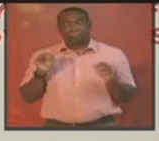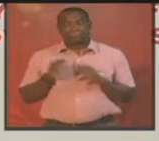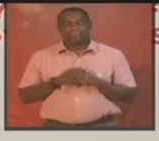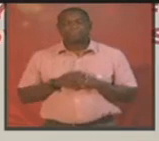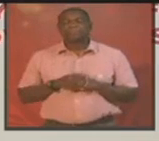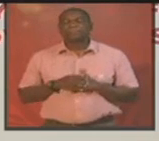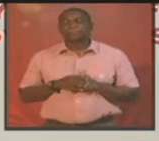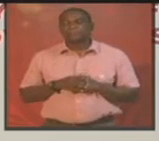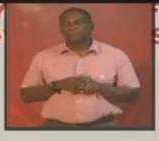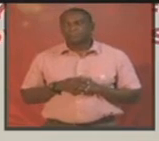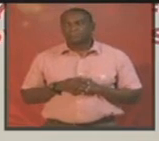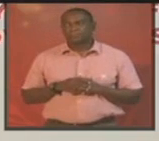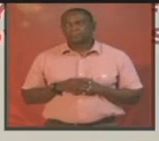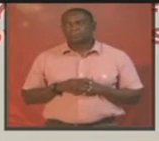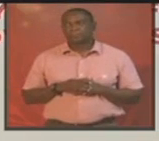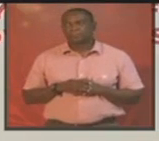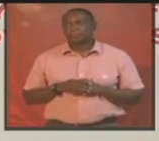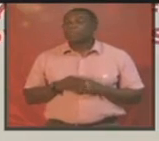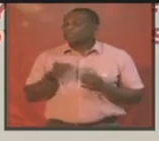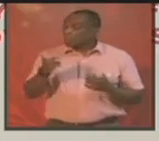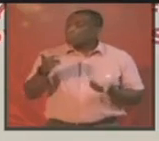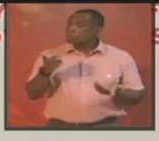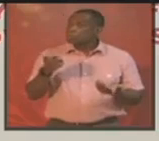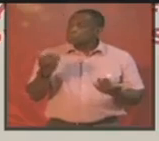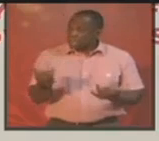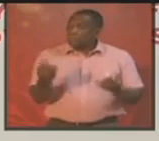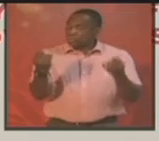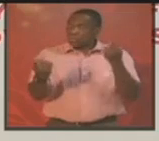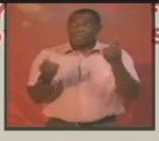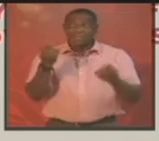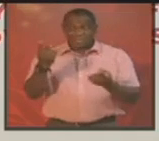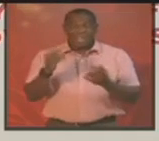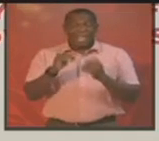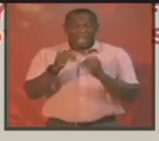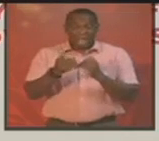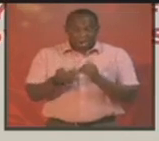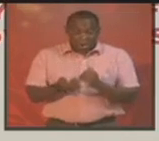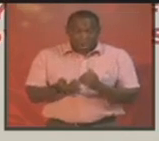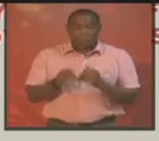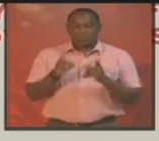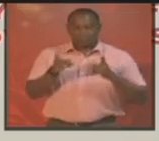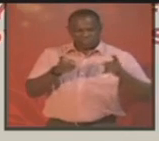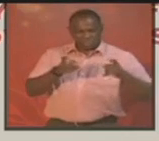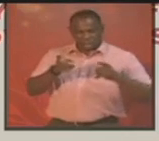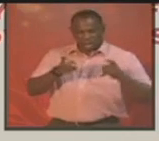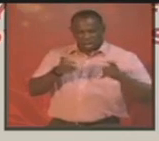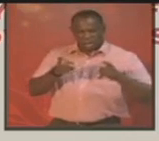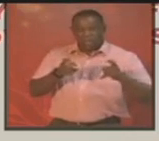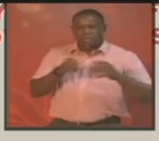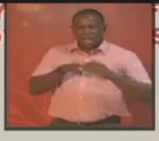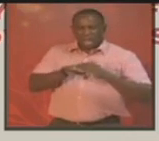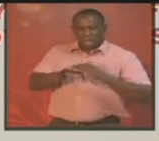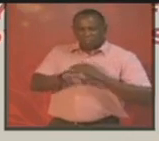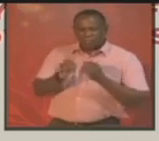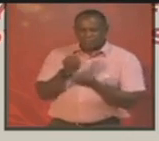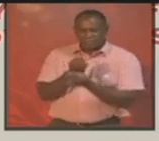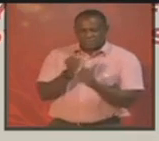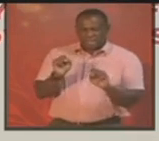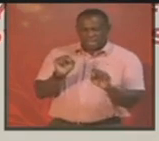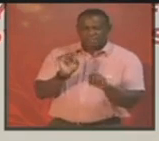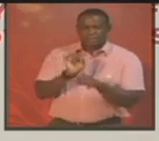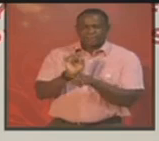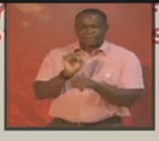we regulate the entry of safe and effective drugs into Trinidad and Tobago. You've gotten from